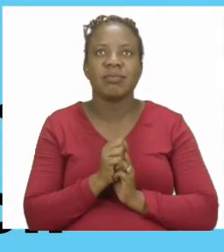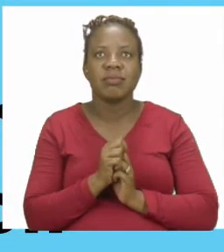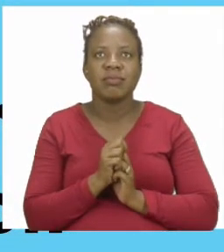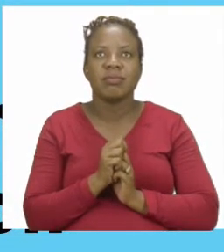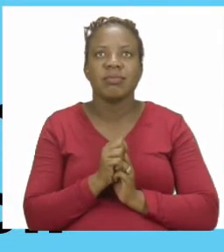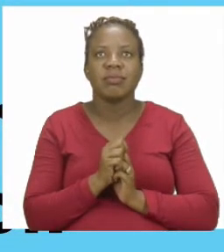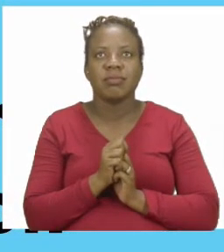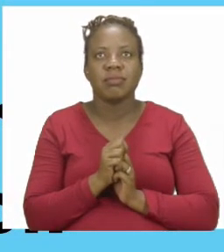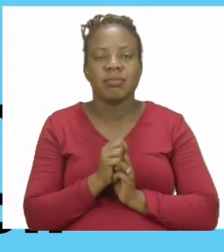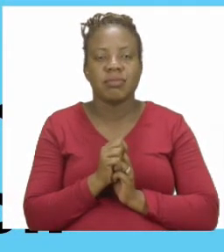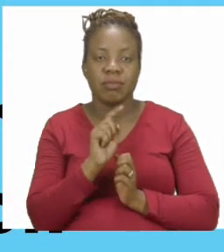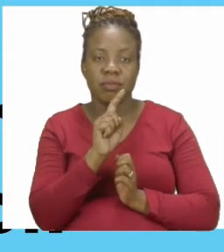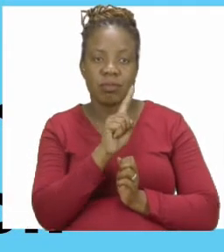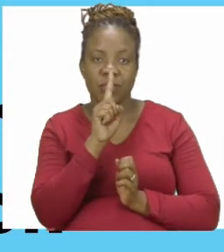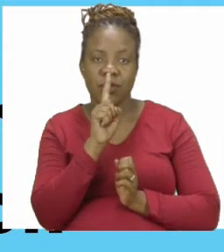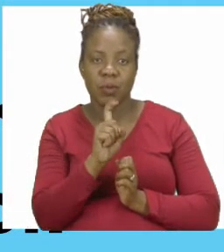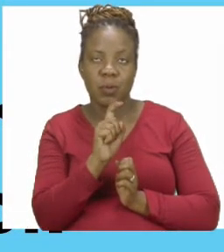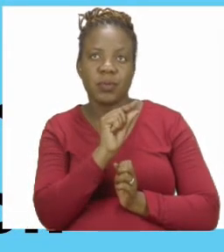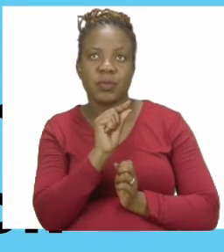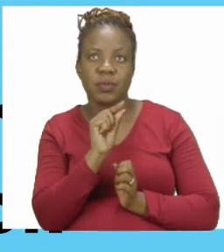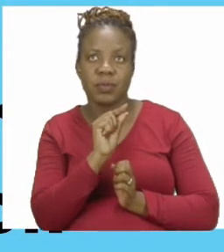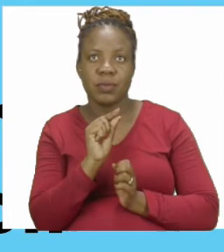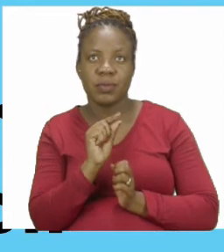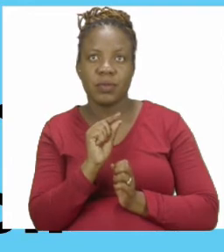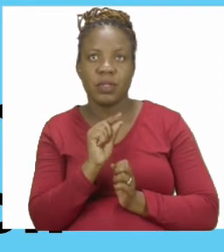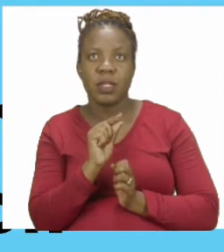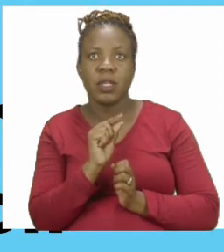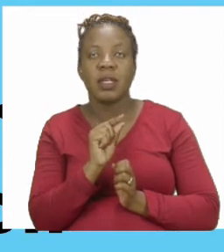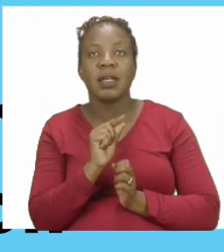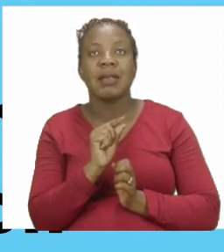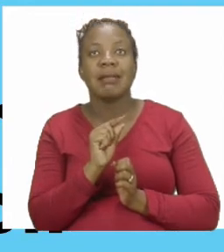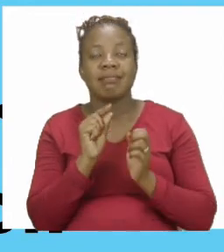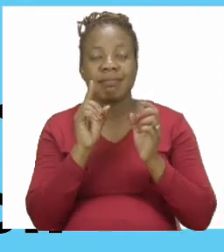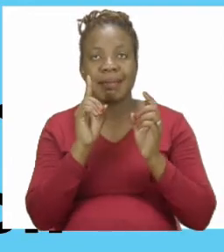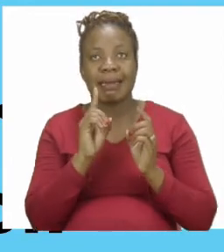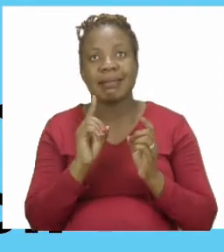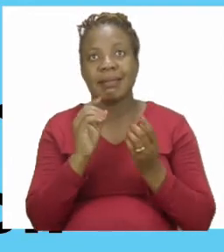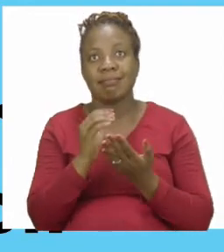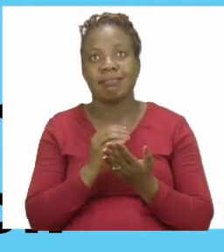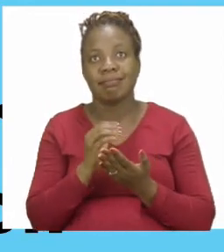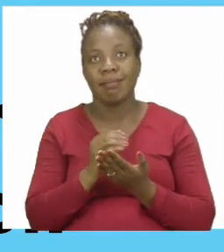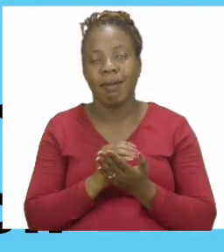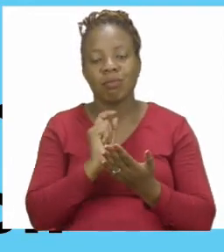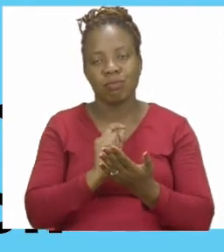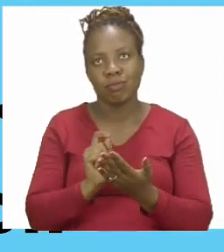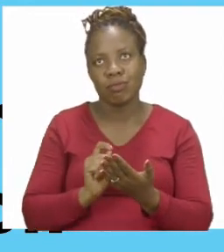Today we will learn question words, data handling, and creative